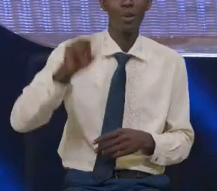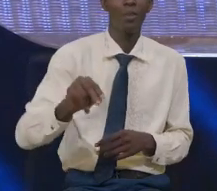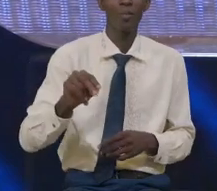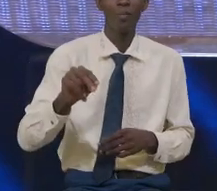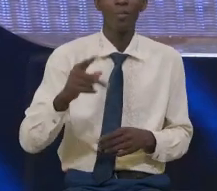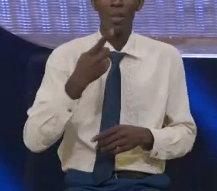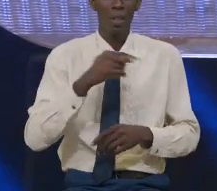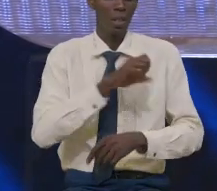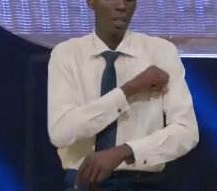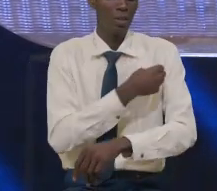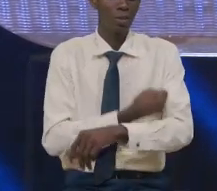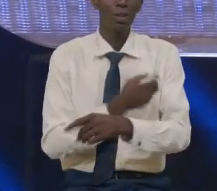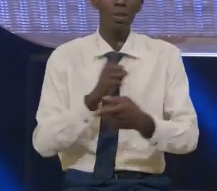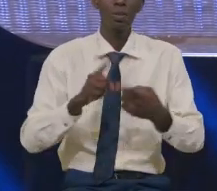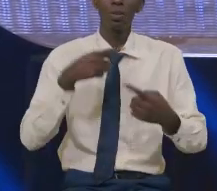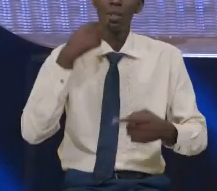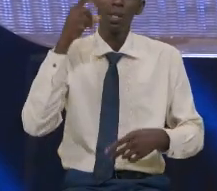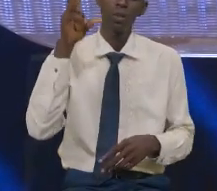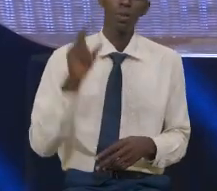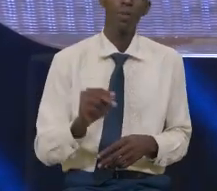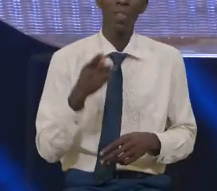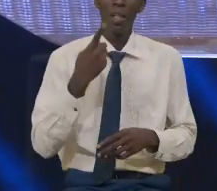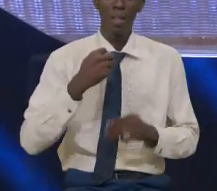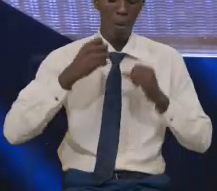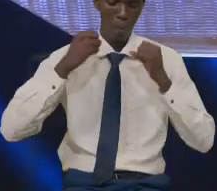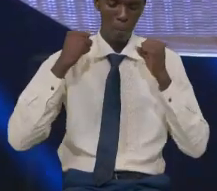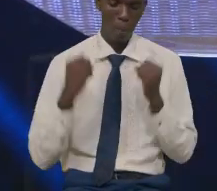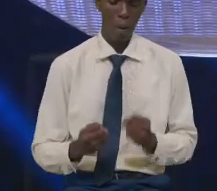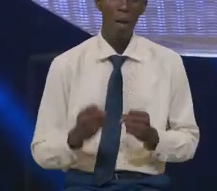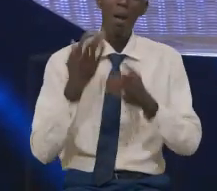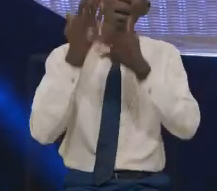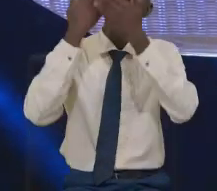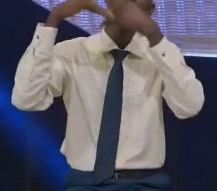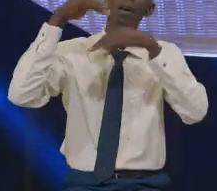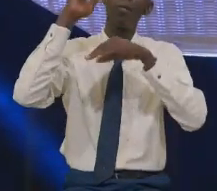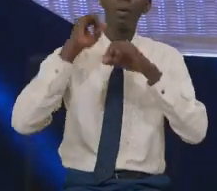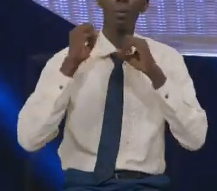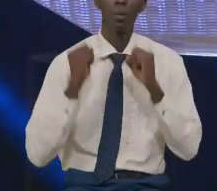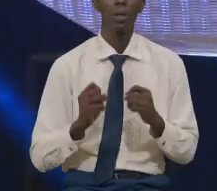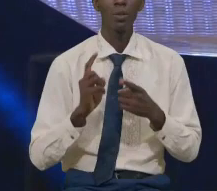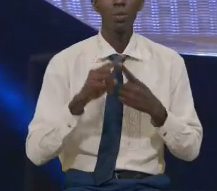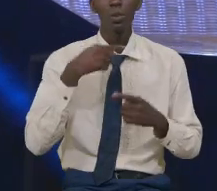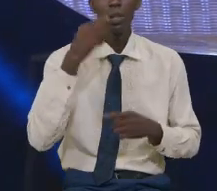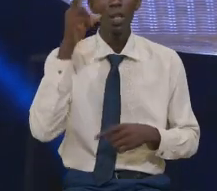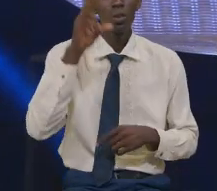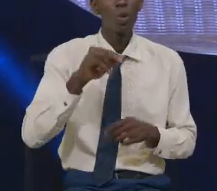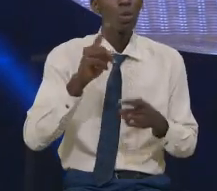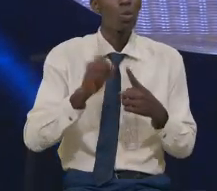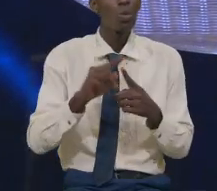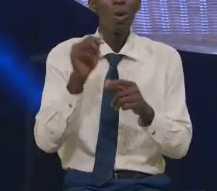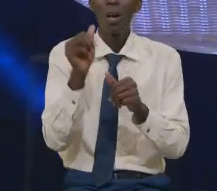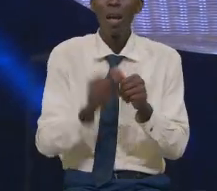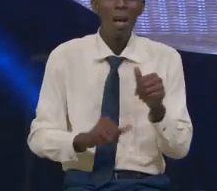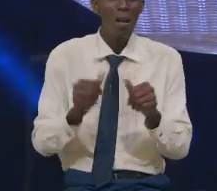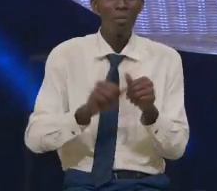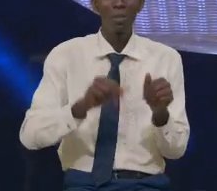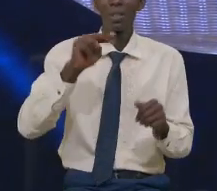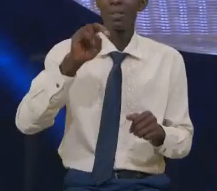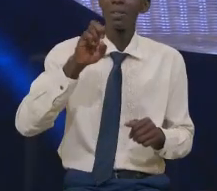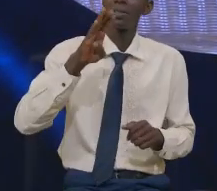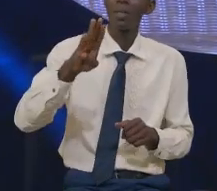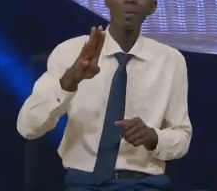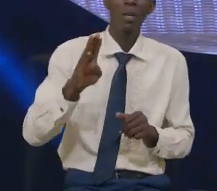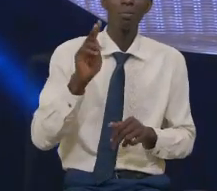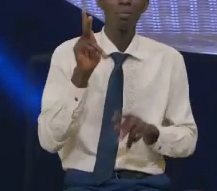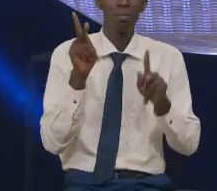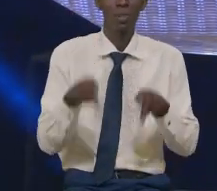The strength to say no. The power, heavenly power to say no to every Nebuchadnezzar. Whatever